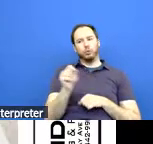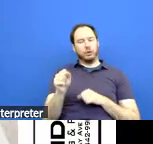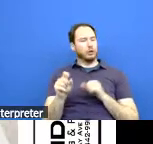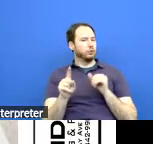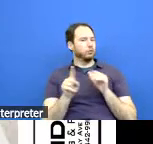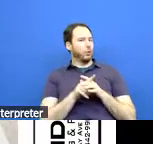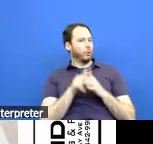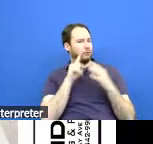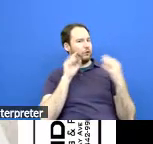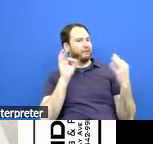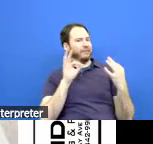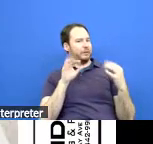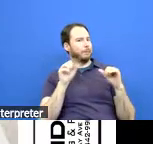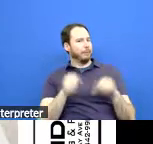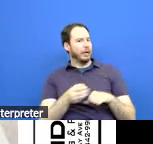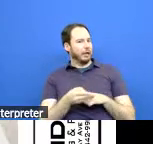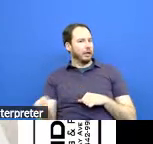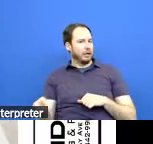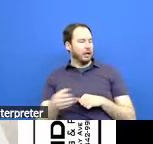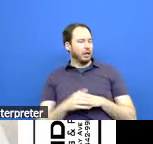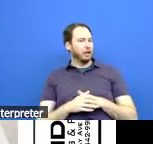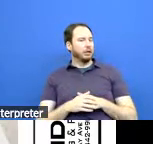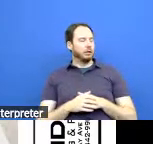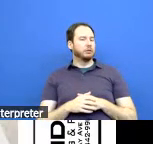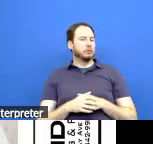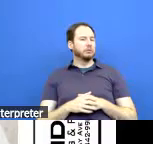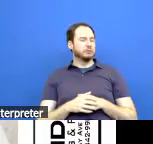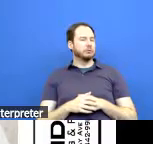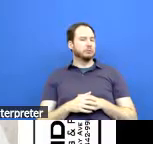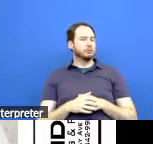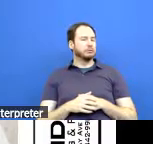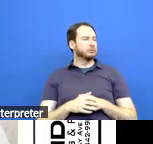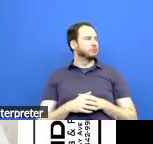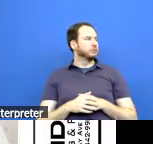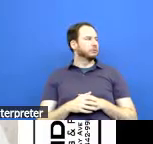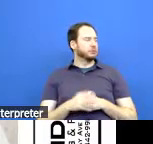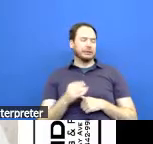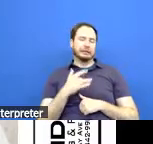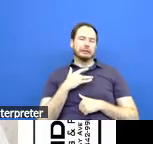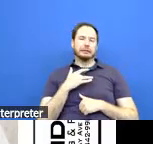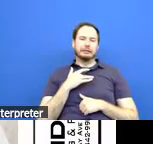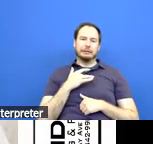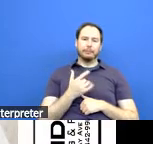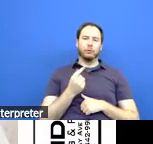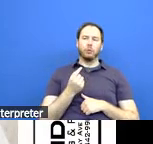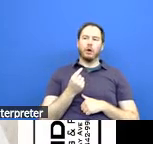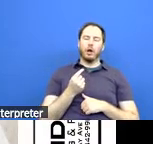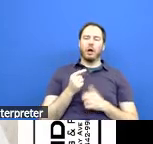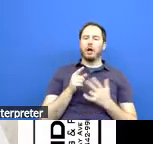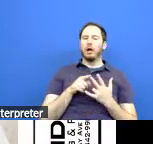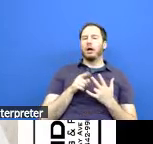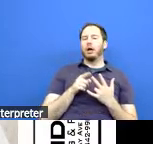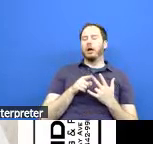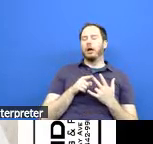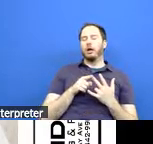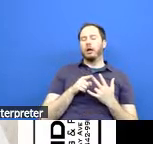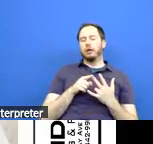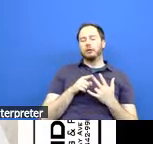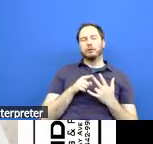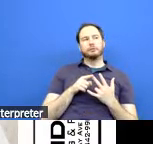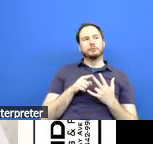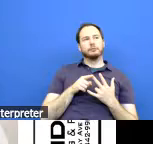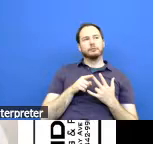provide feedback to the planning board Right. as far as those issues. It's typically, again,